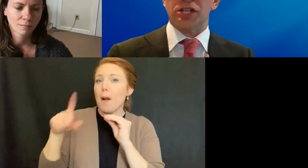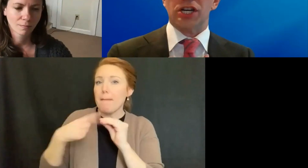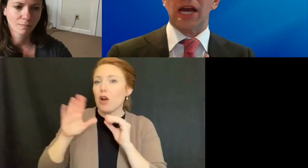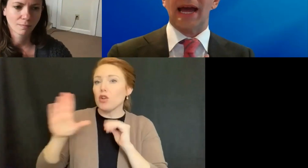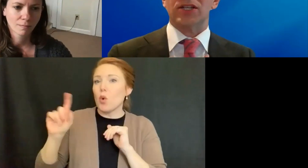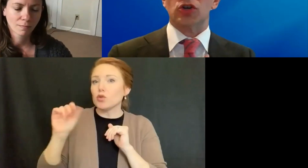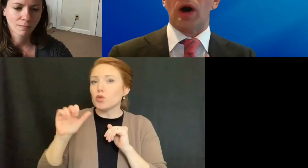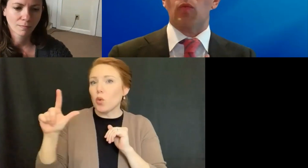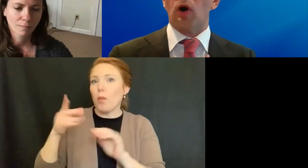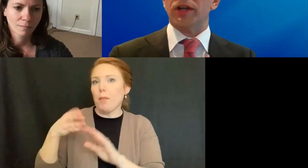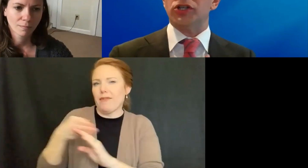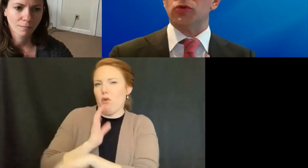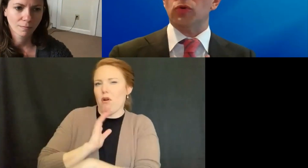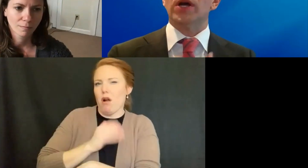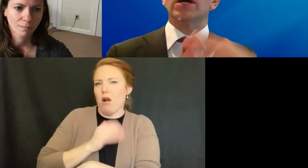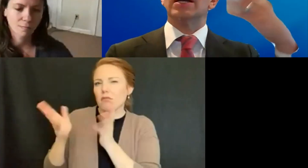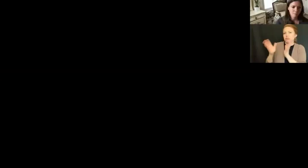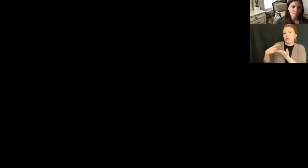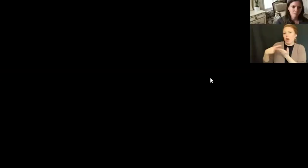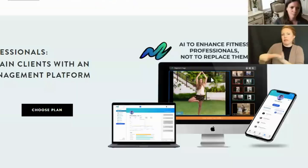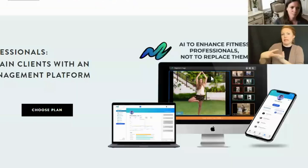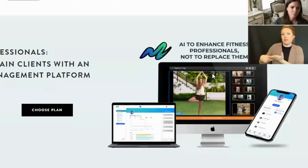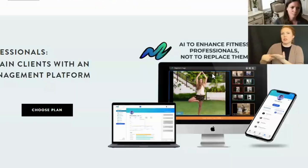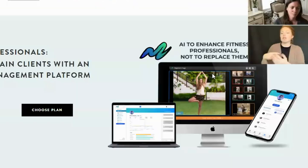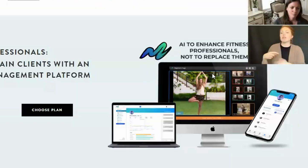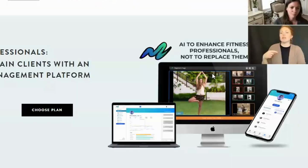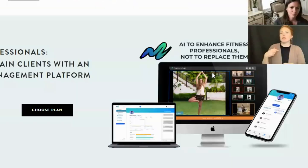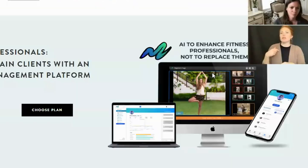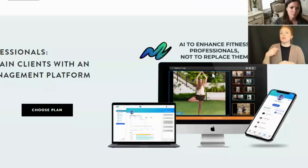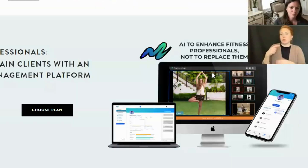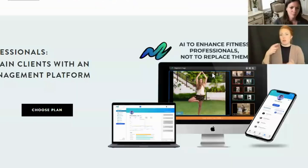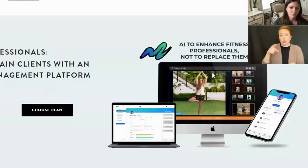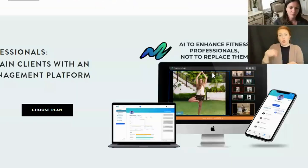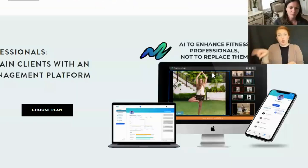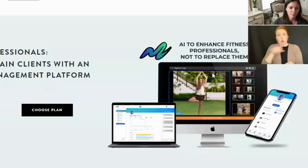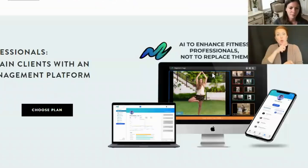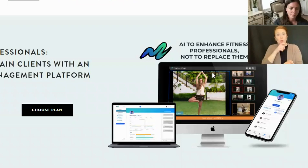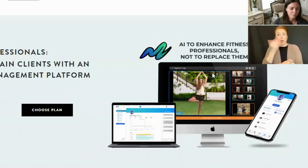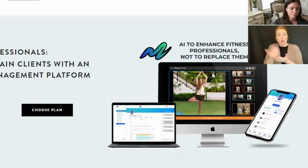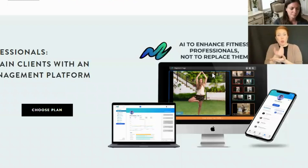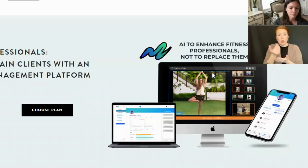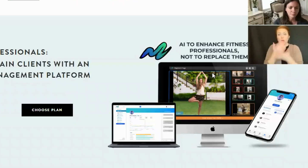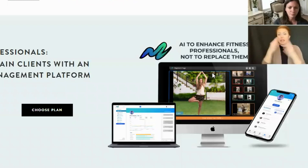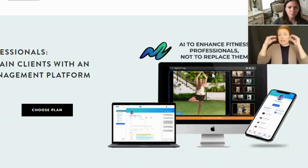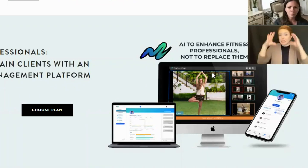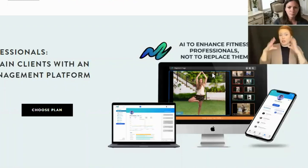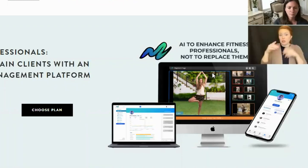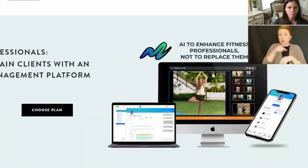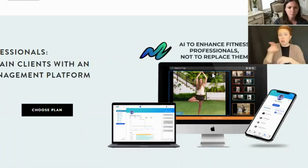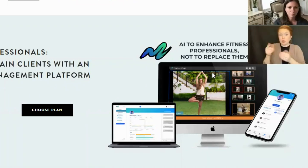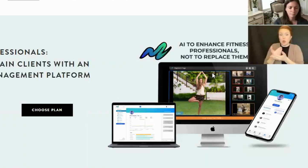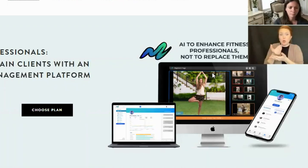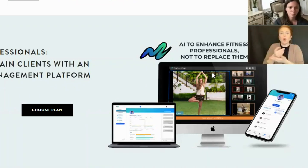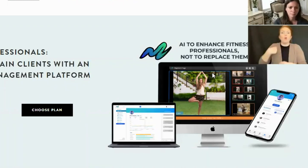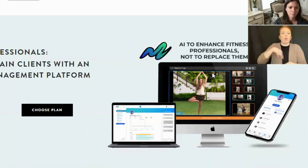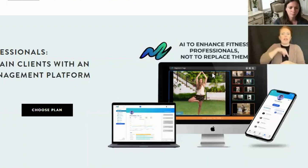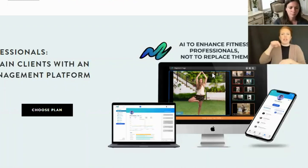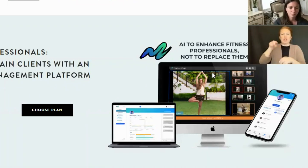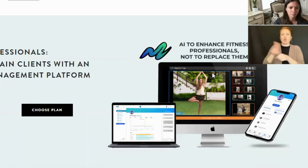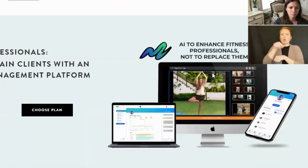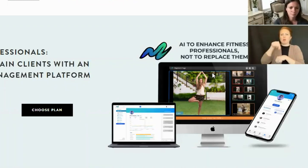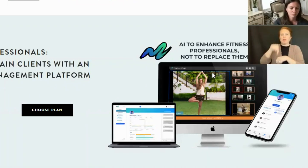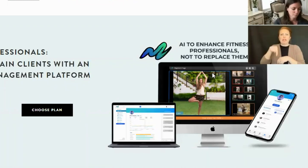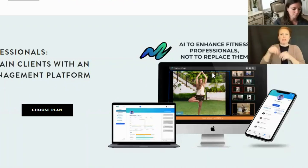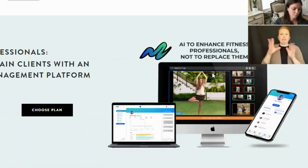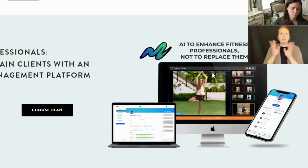the conversation. And so I want to, and for those who are new, the instructors who are new, we use these sessions to not just learn